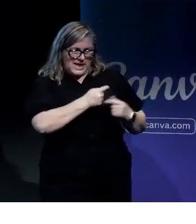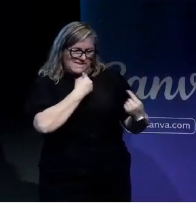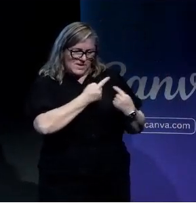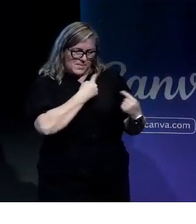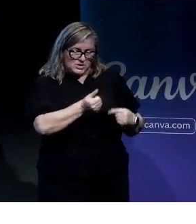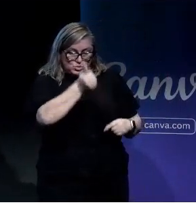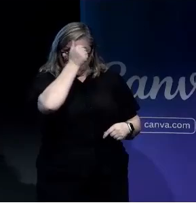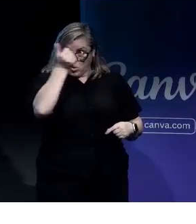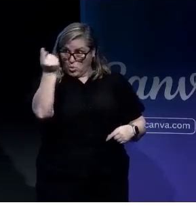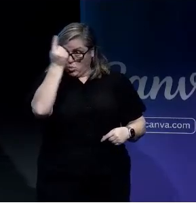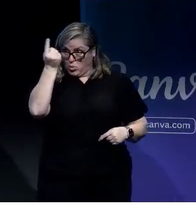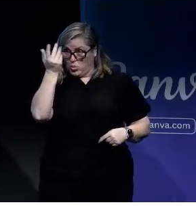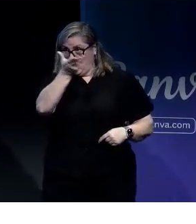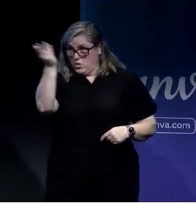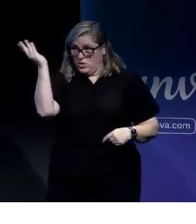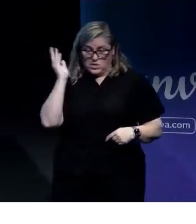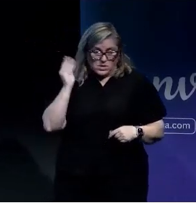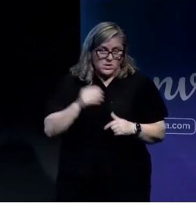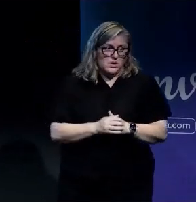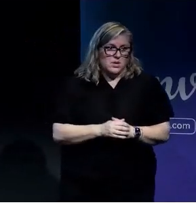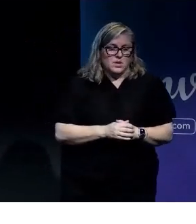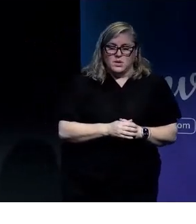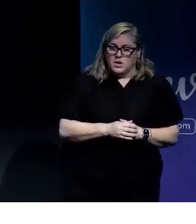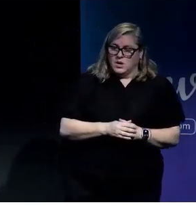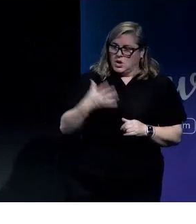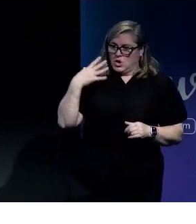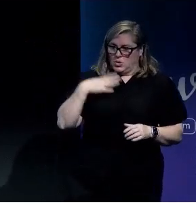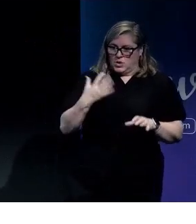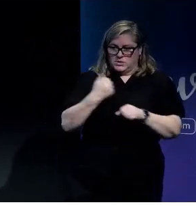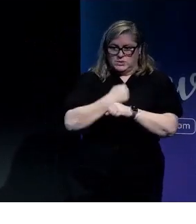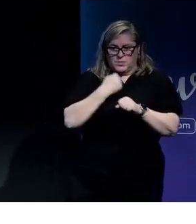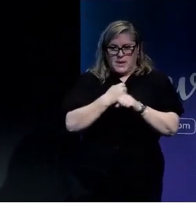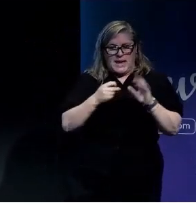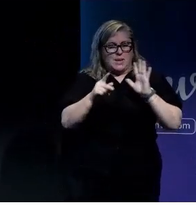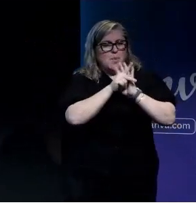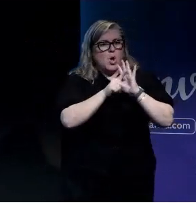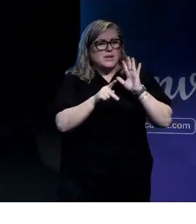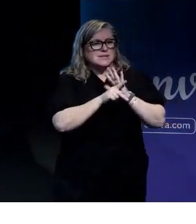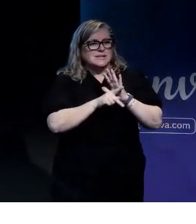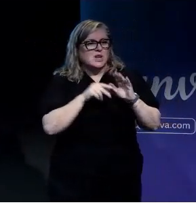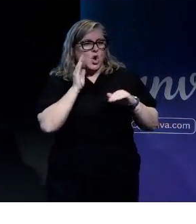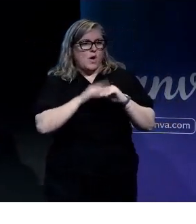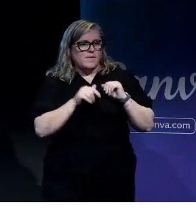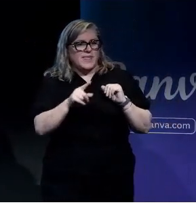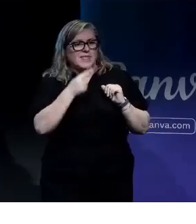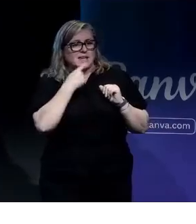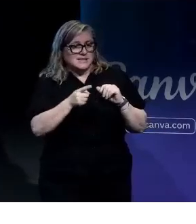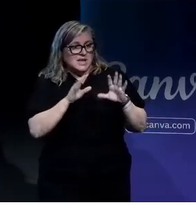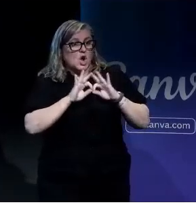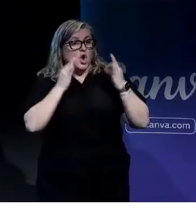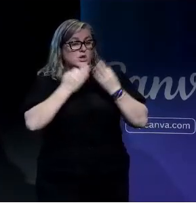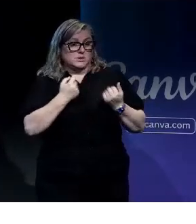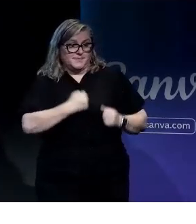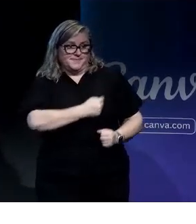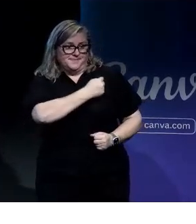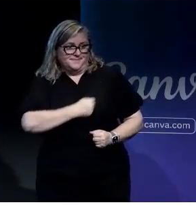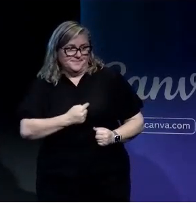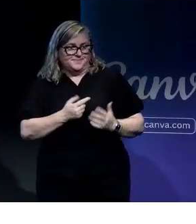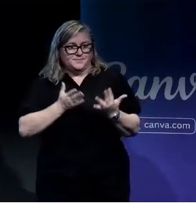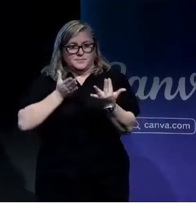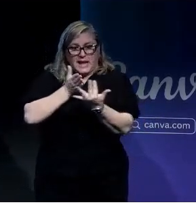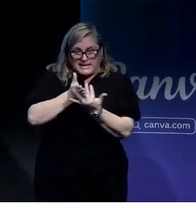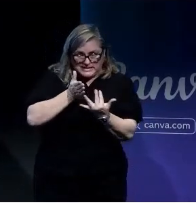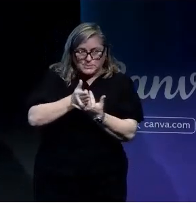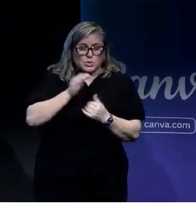Also, you'll want to create a policy around this that states your organization's commitment to